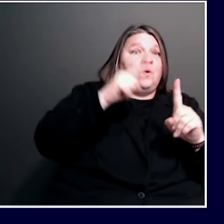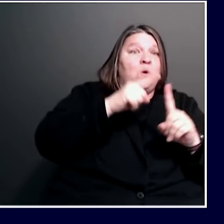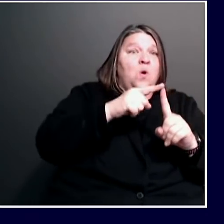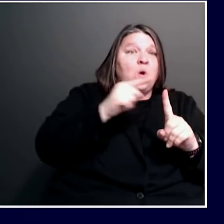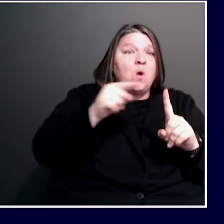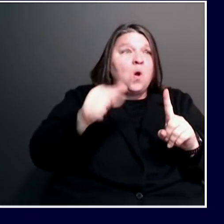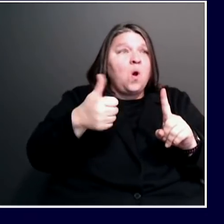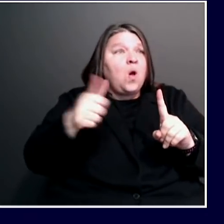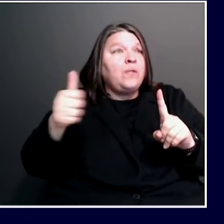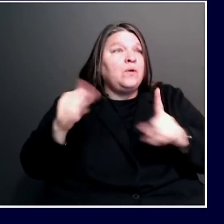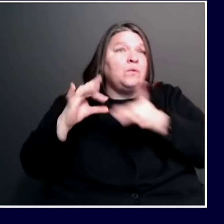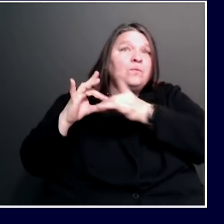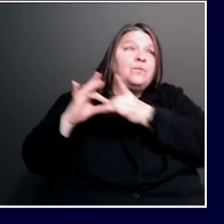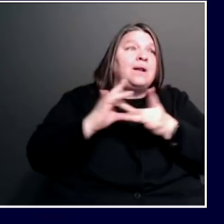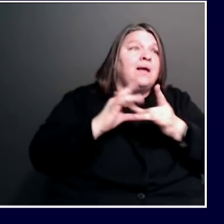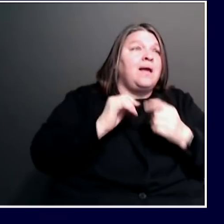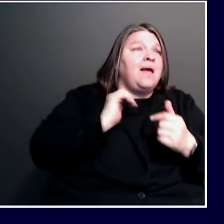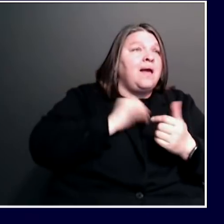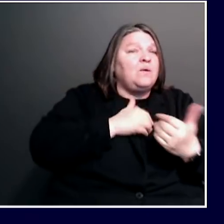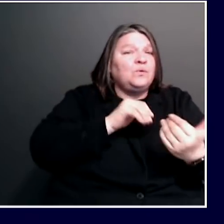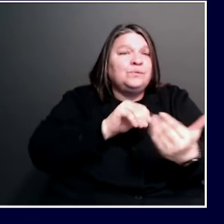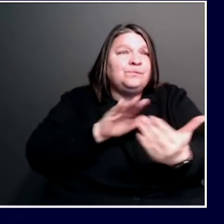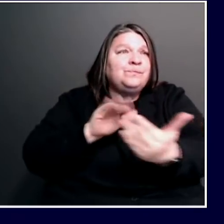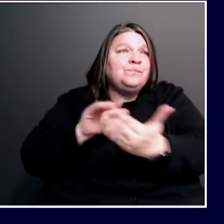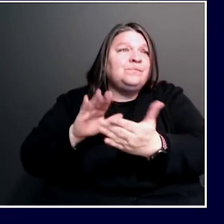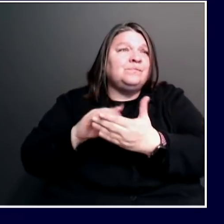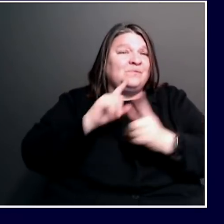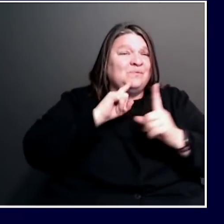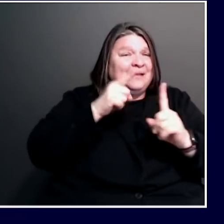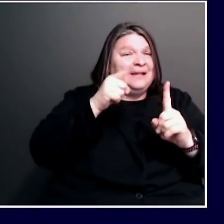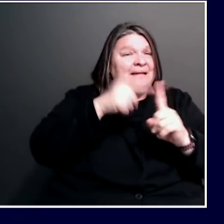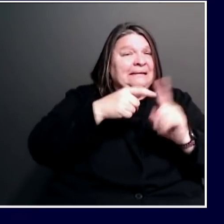strategy, like masking, it's probably a bit too early to say.